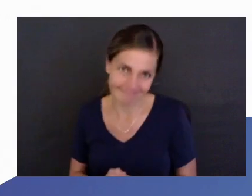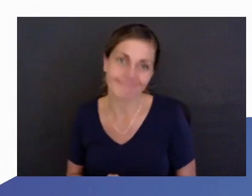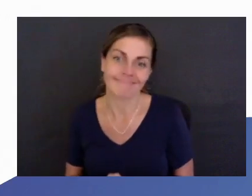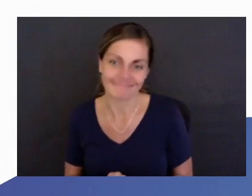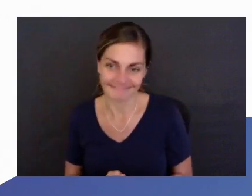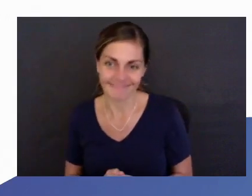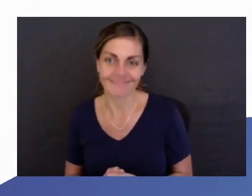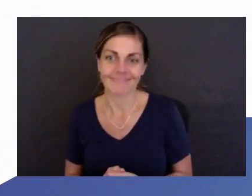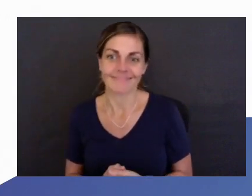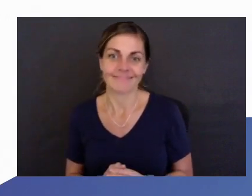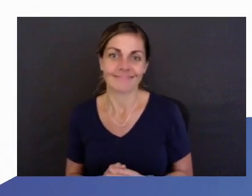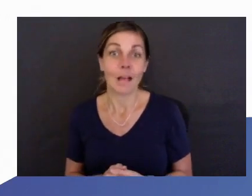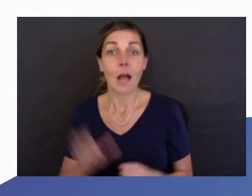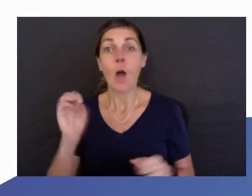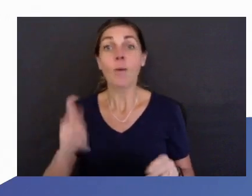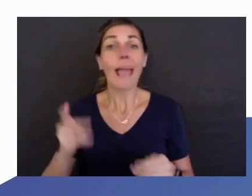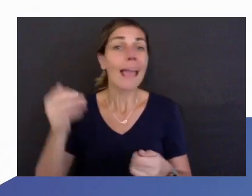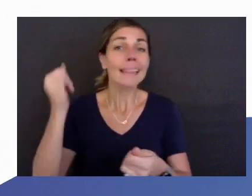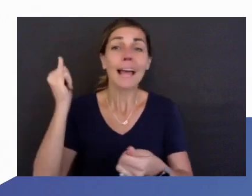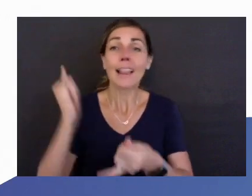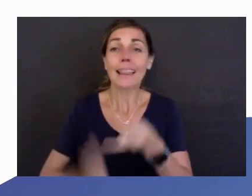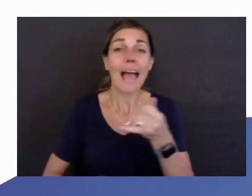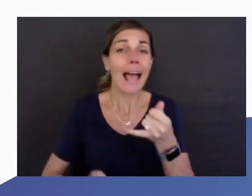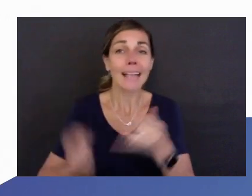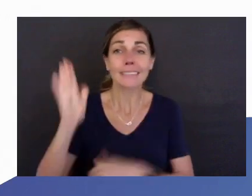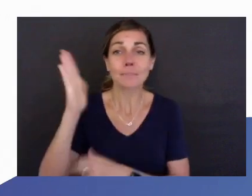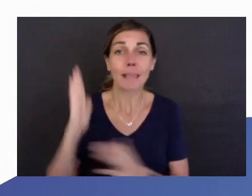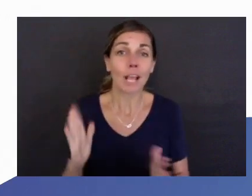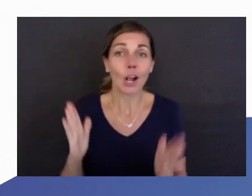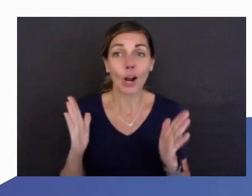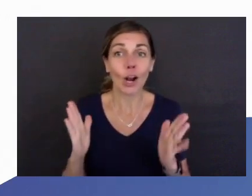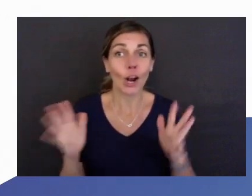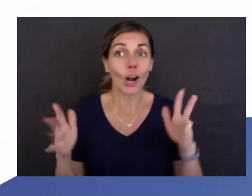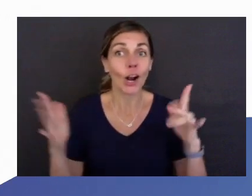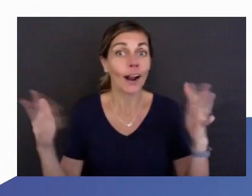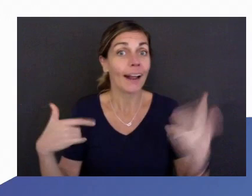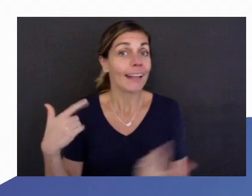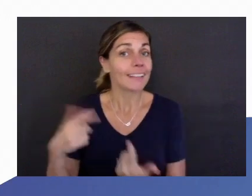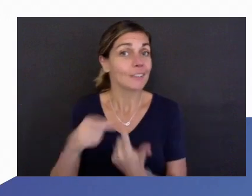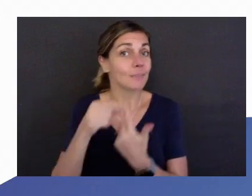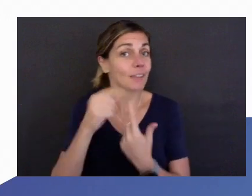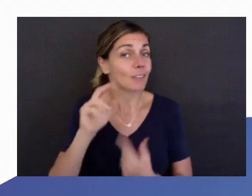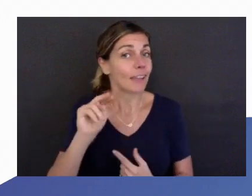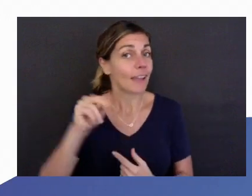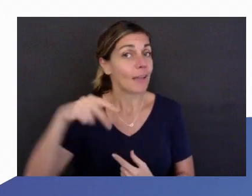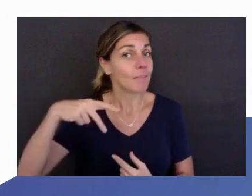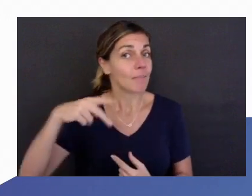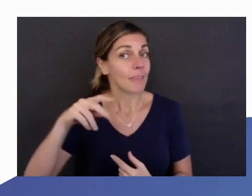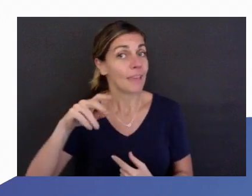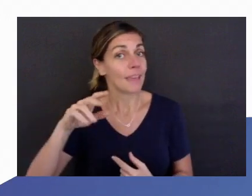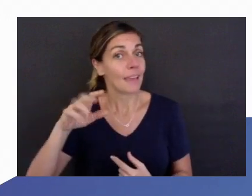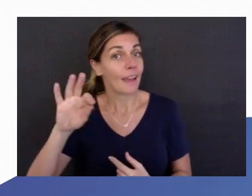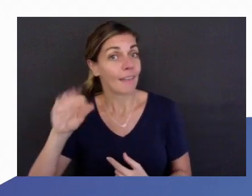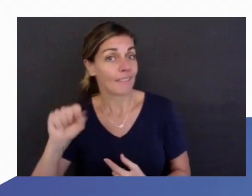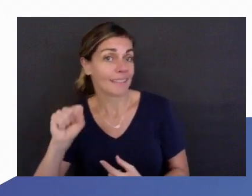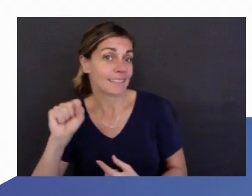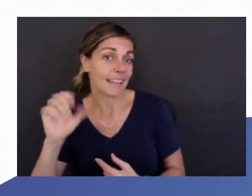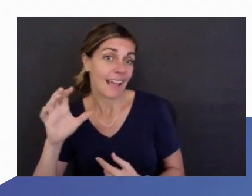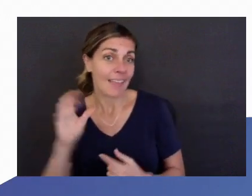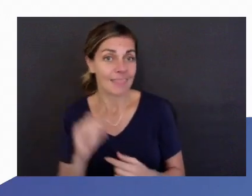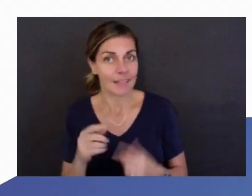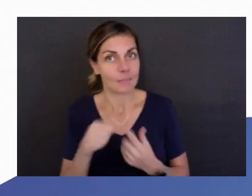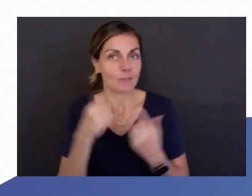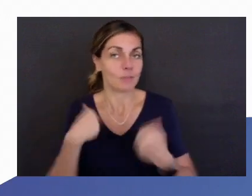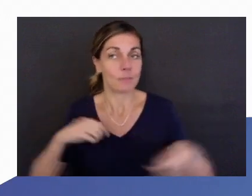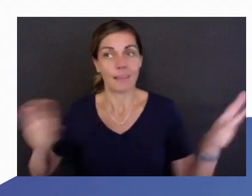All right. Our last speaker is special to NPAF, special to me. Without further